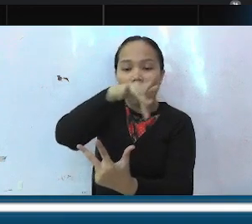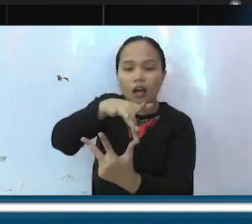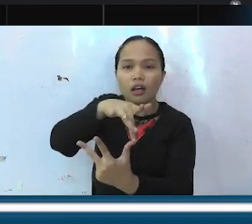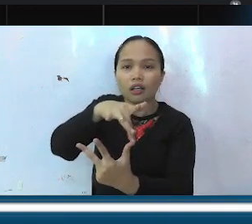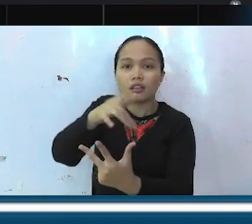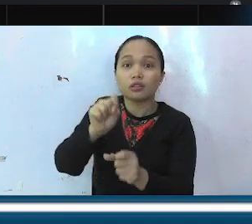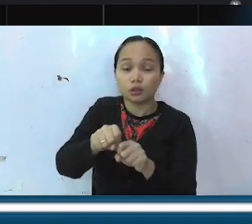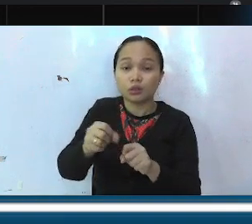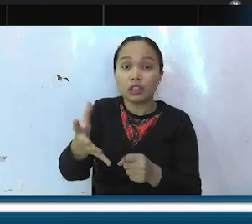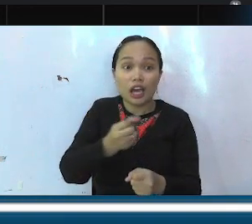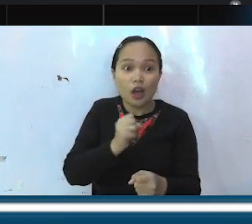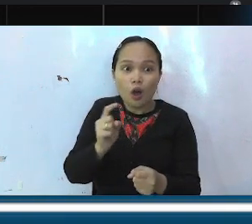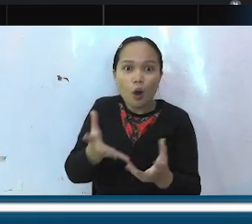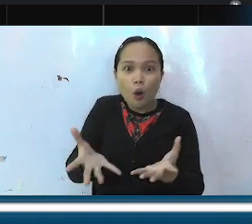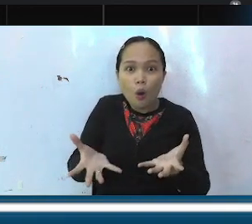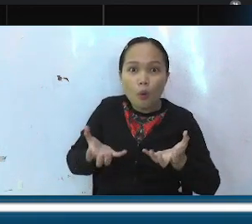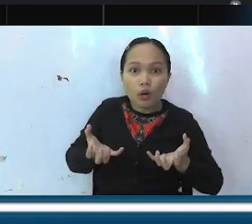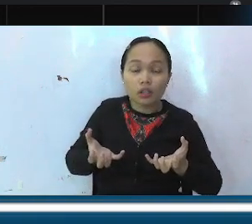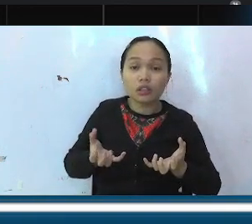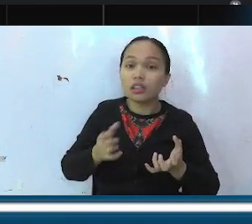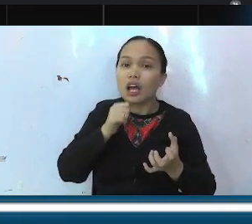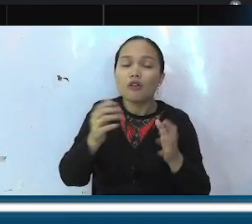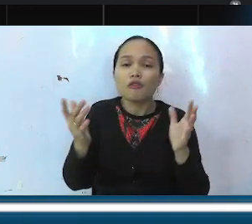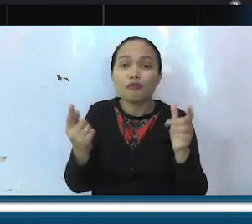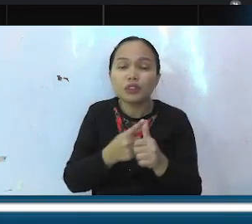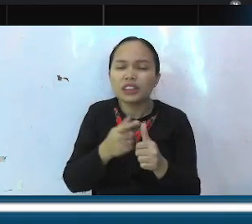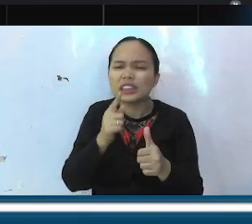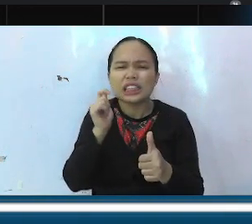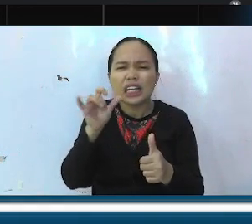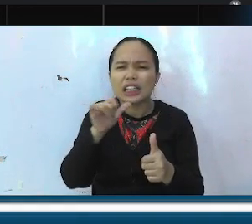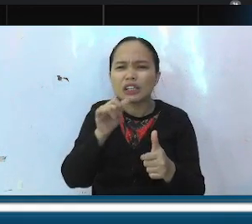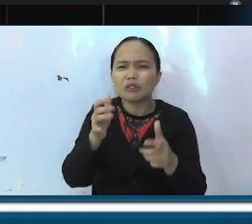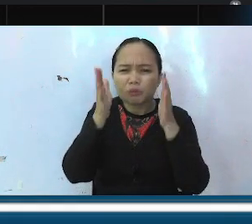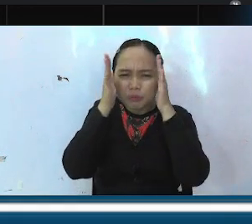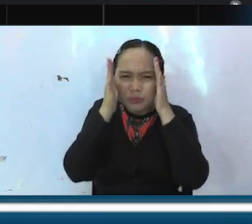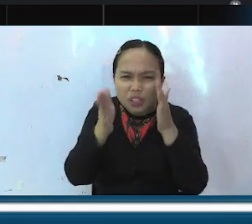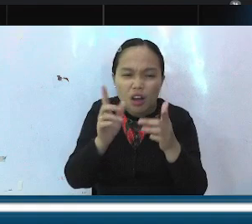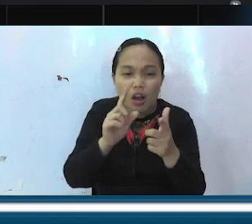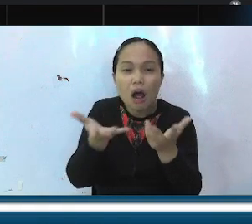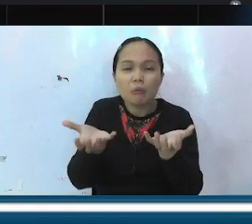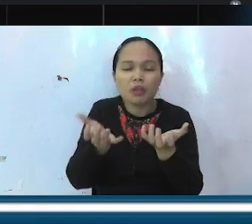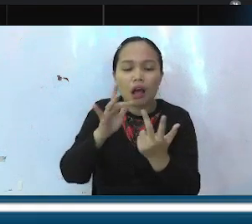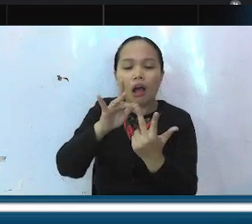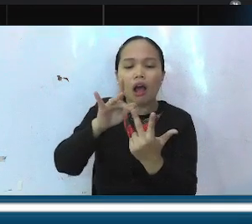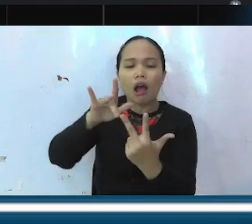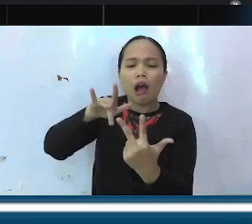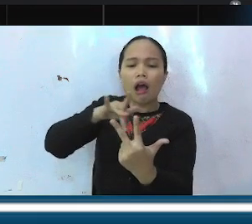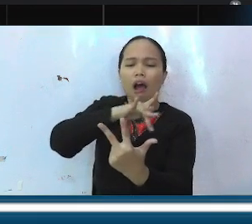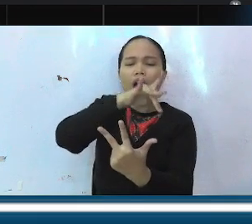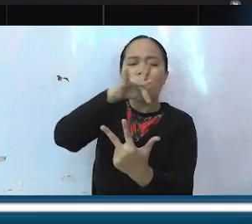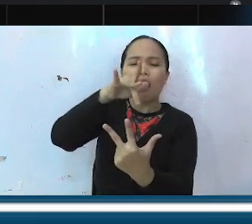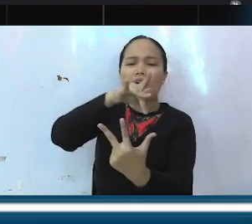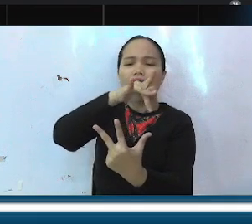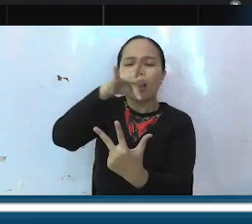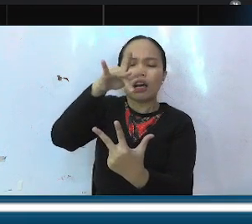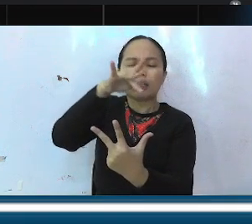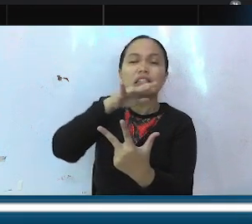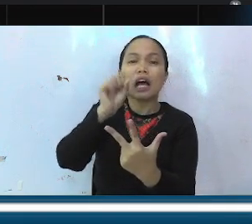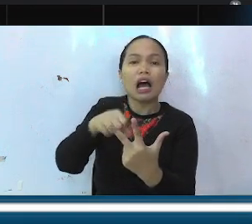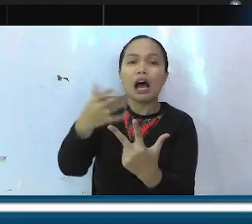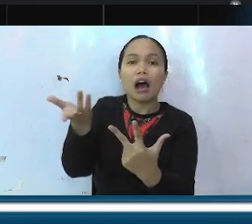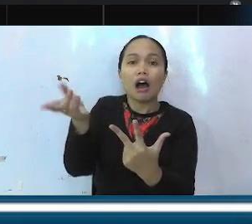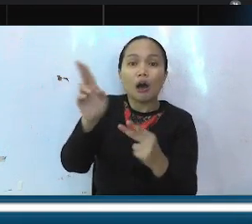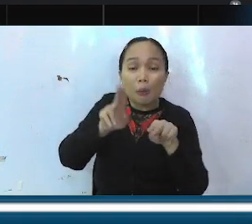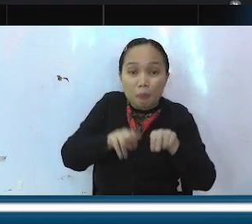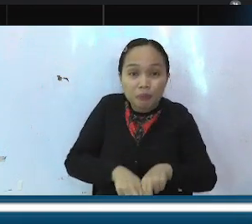Yep. The thing is they get sidetracked and they never get there. That's right. That's right. The only way to